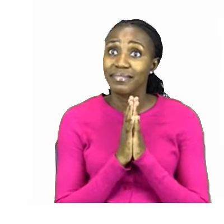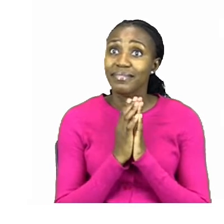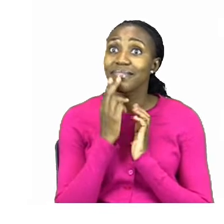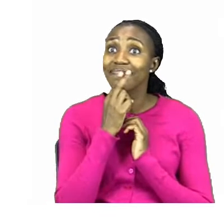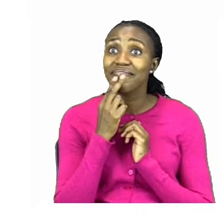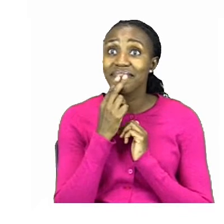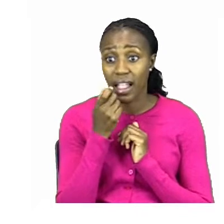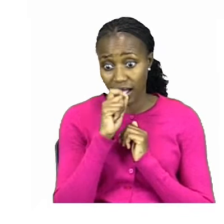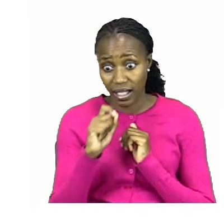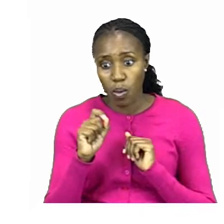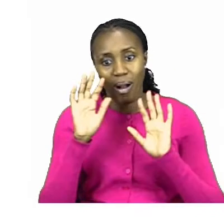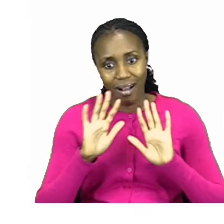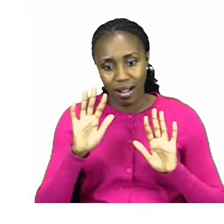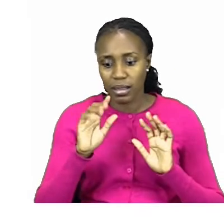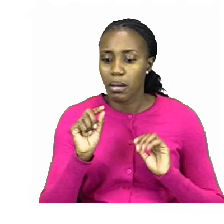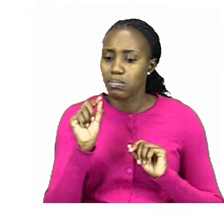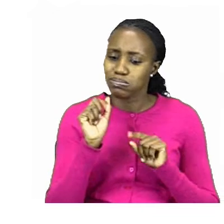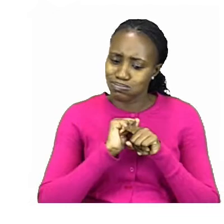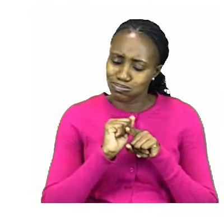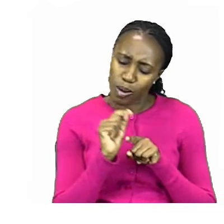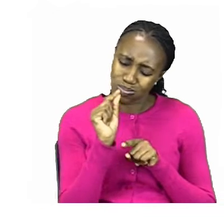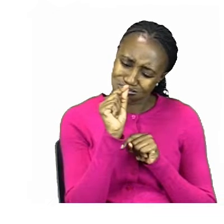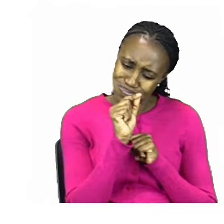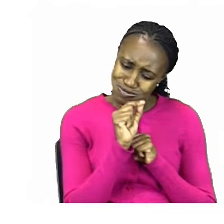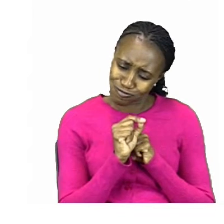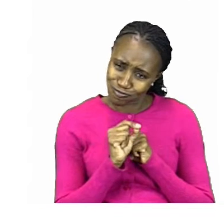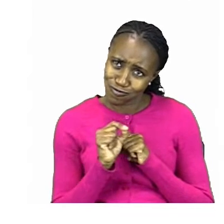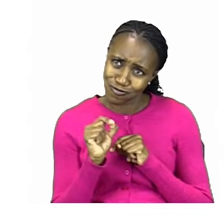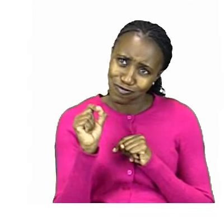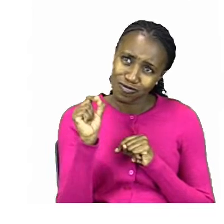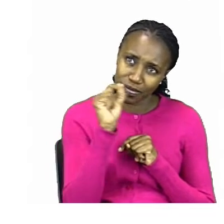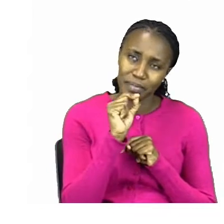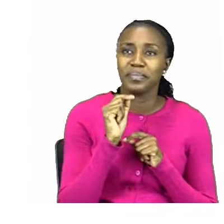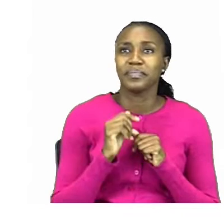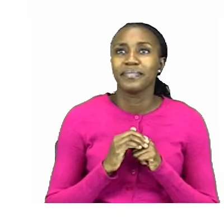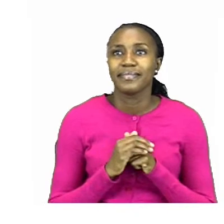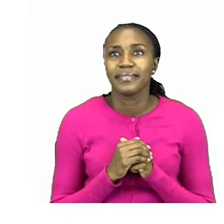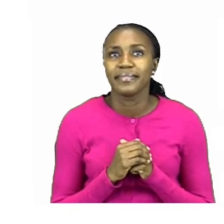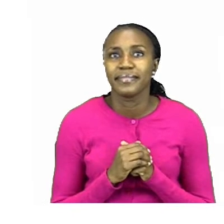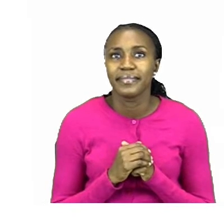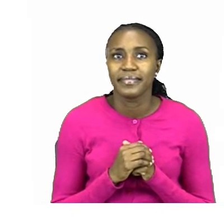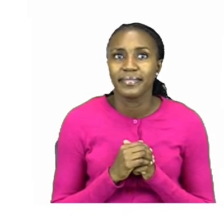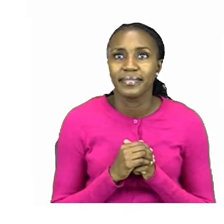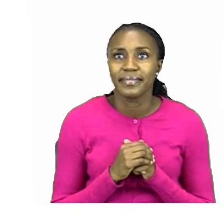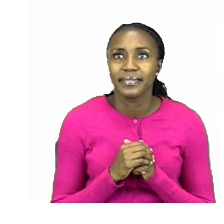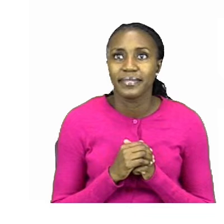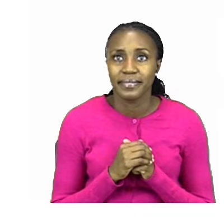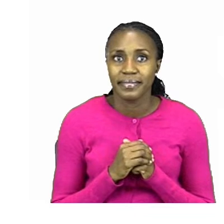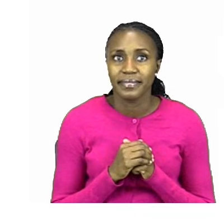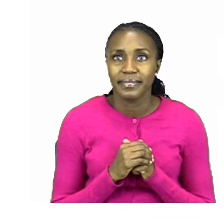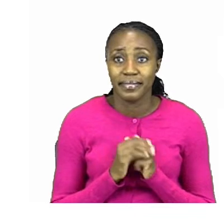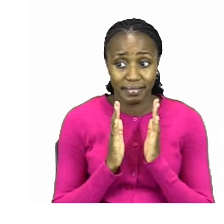pencils or crayons, everyone, and then you have to trace your number 10. Now let's go ahead